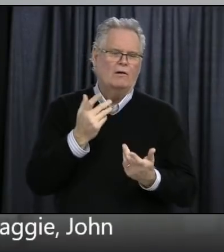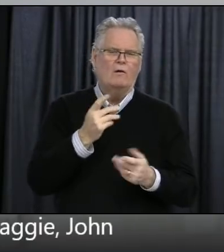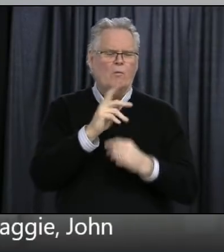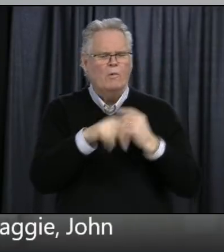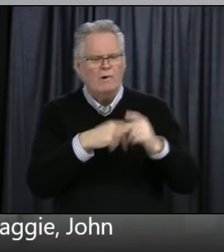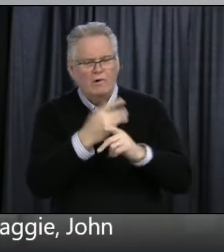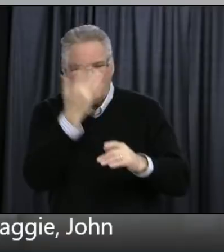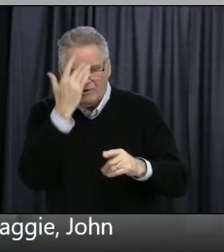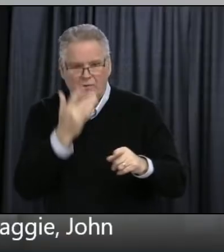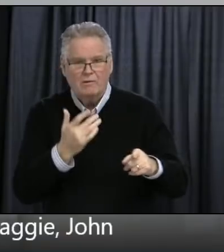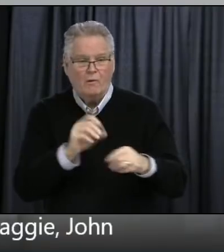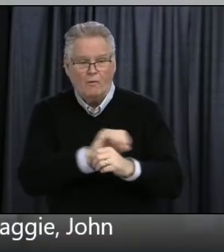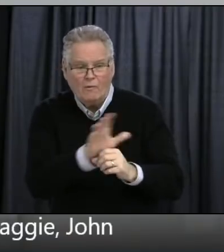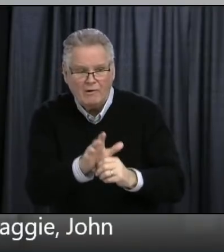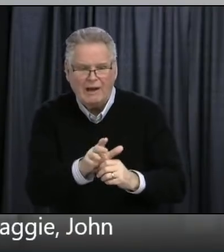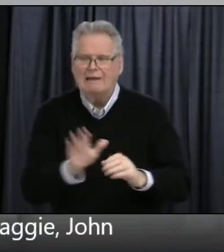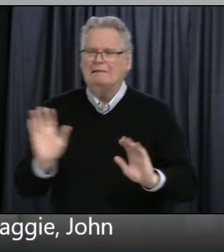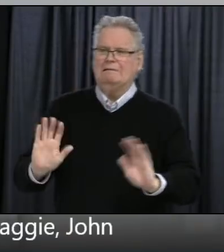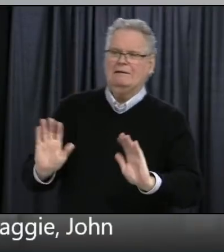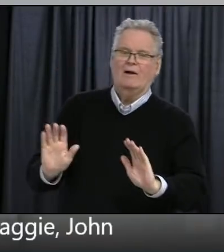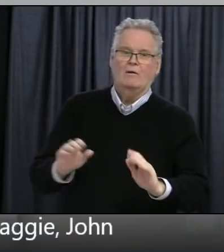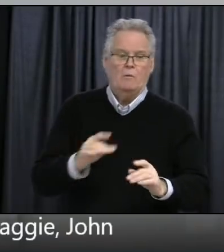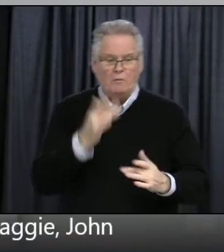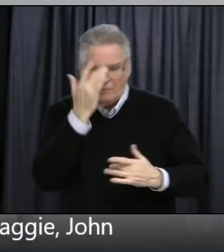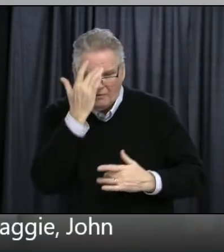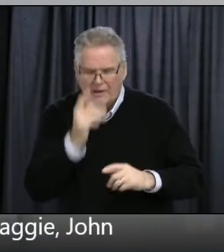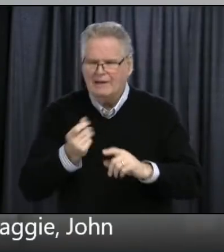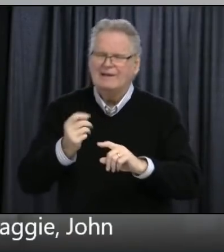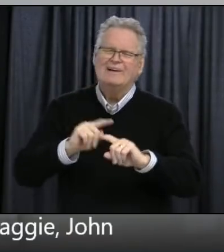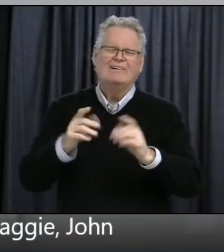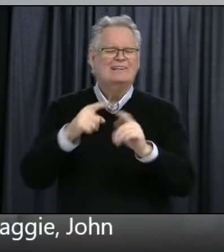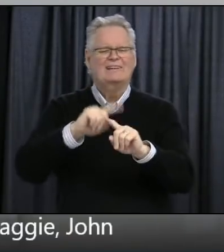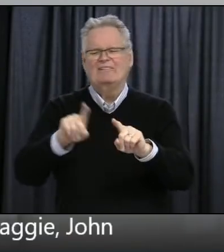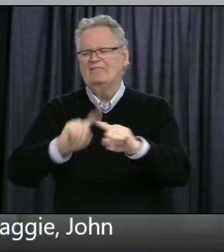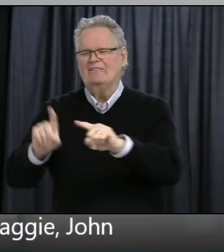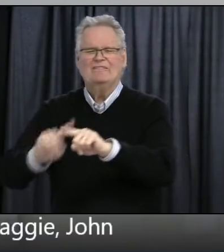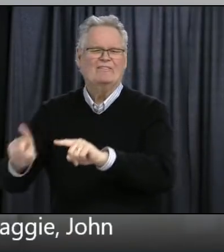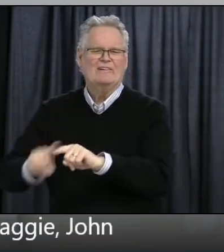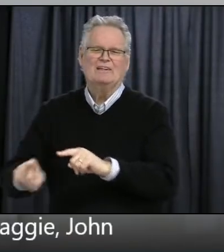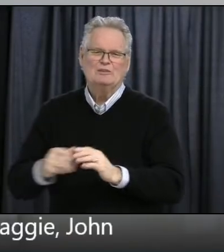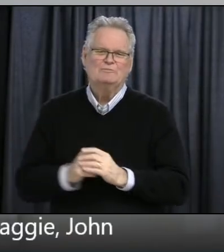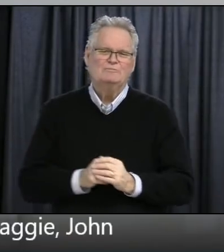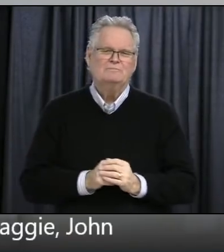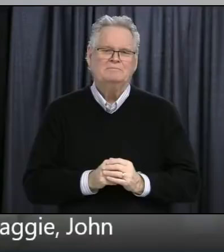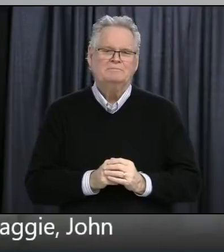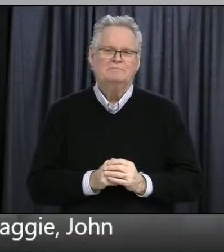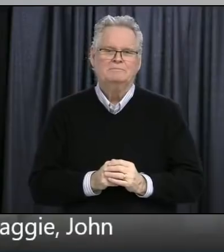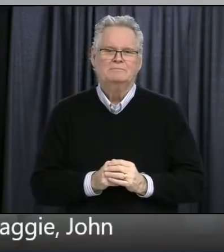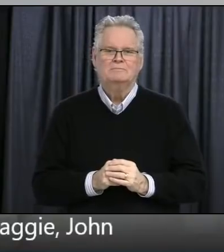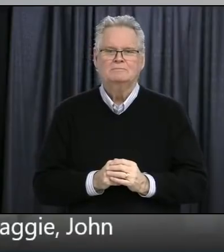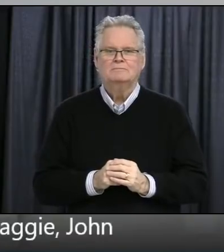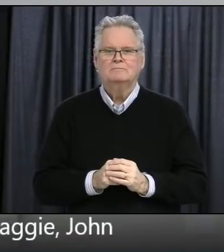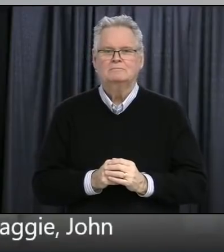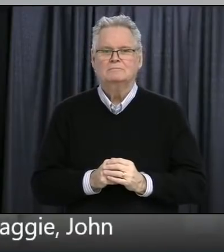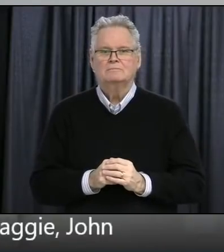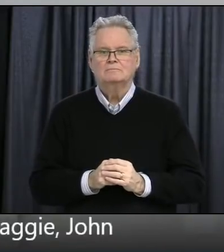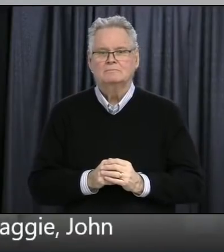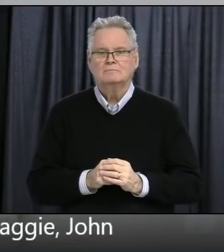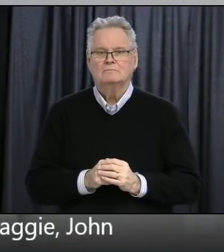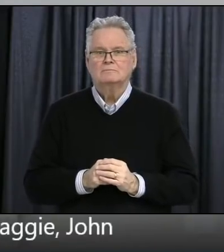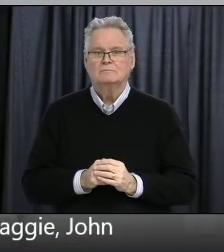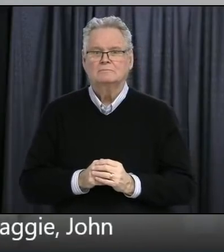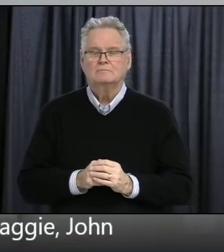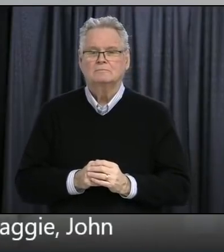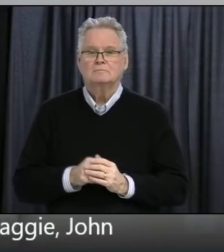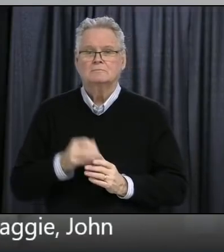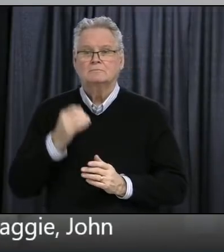support people, this is a discussion between the family and the director or team leader on that